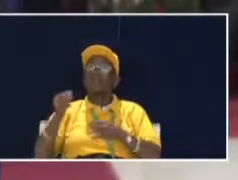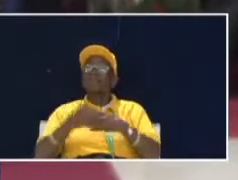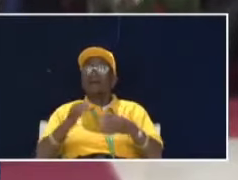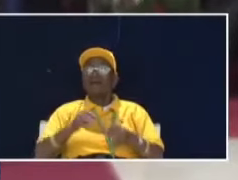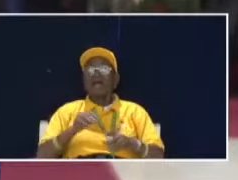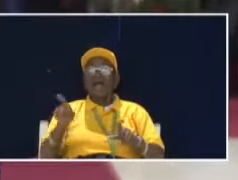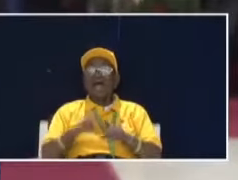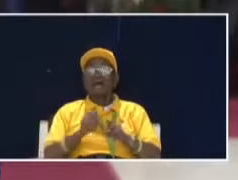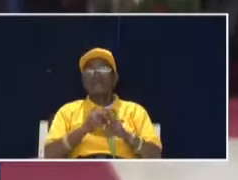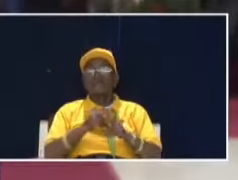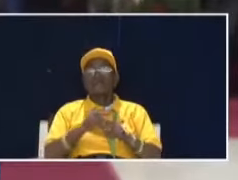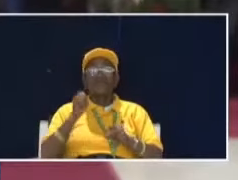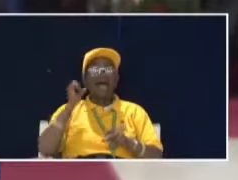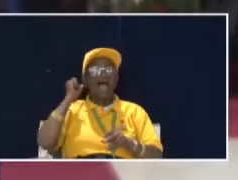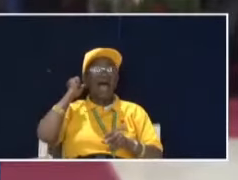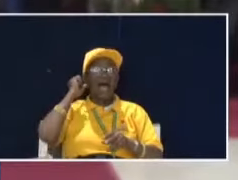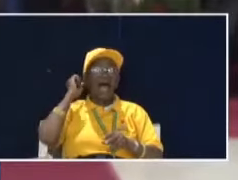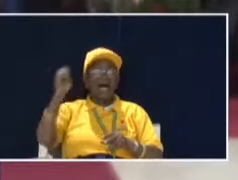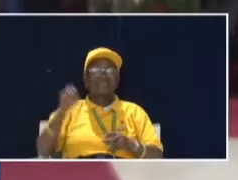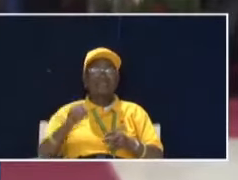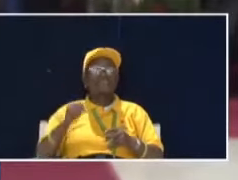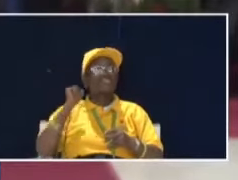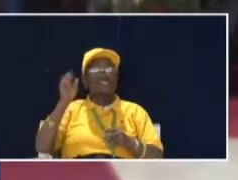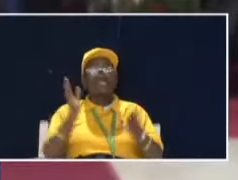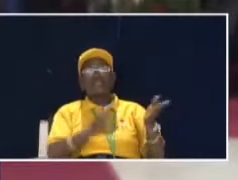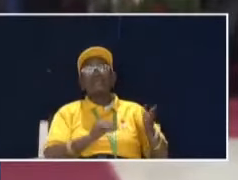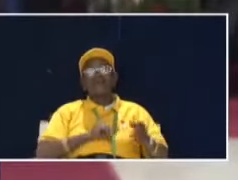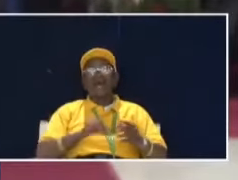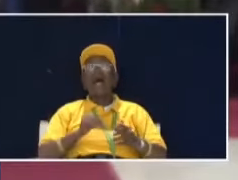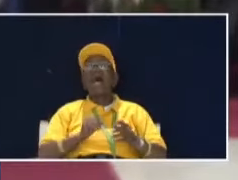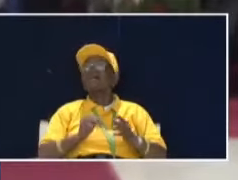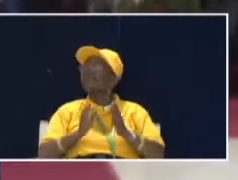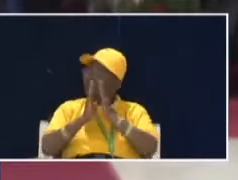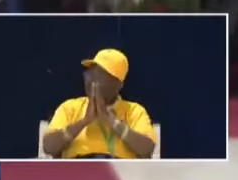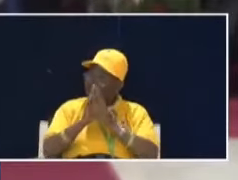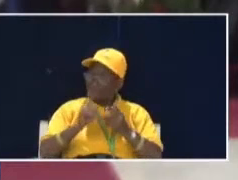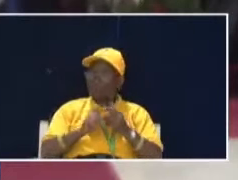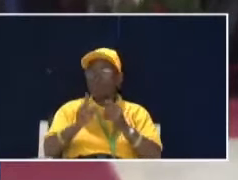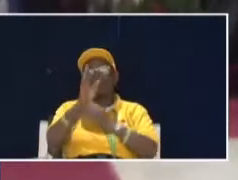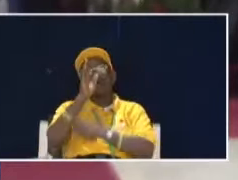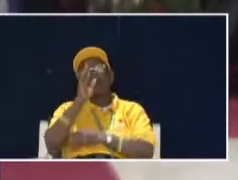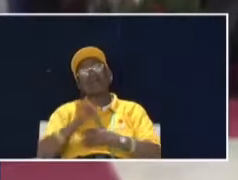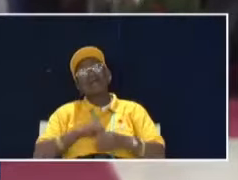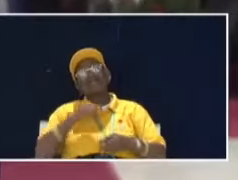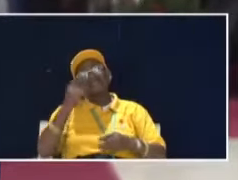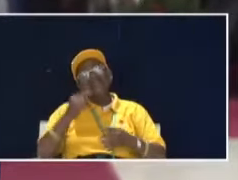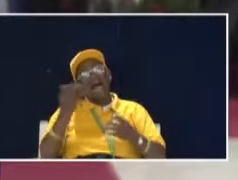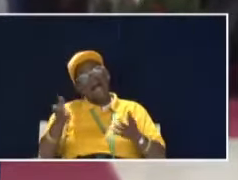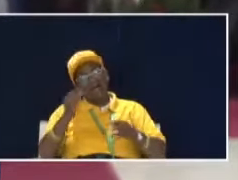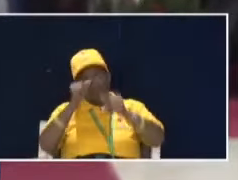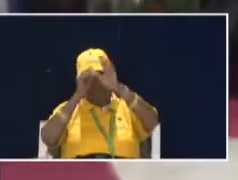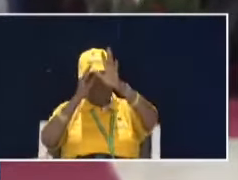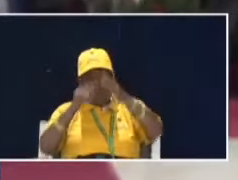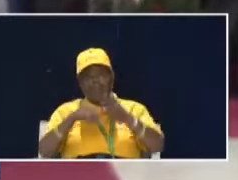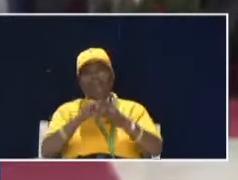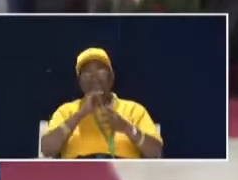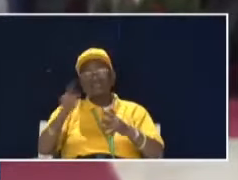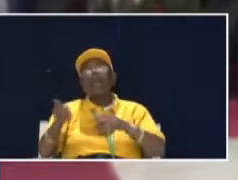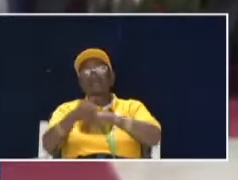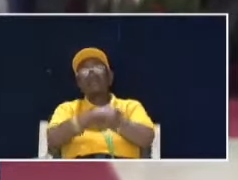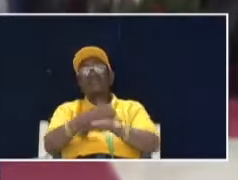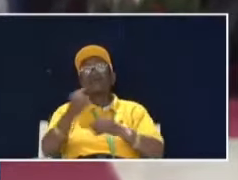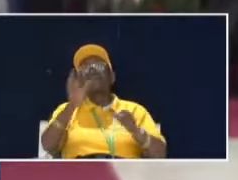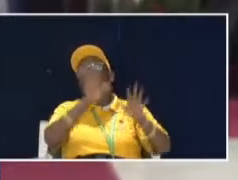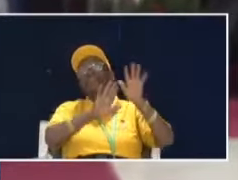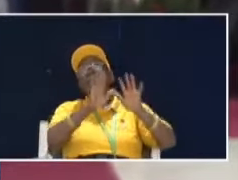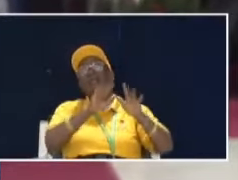room. I fell on my face before God. I said, oh God, this is the day of trouble. You asked me to